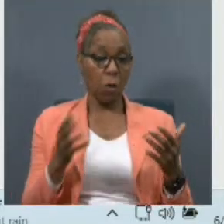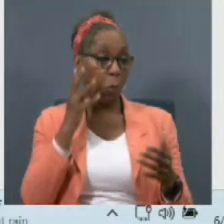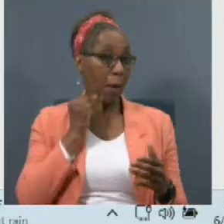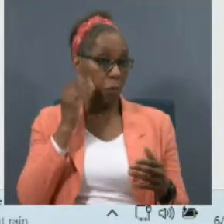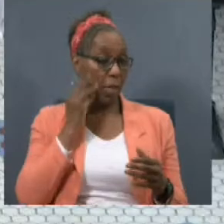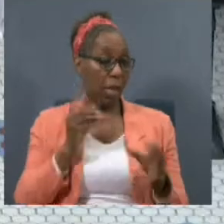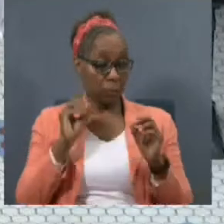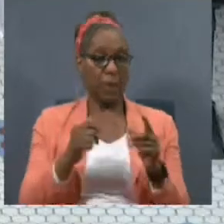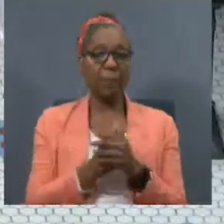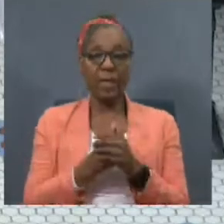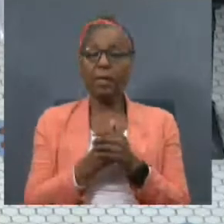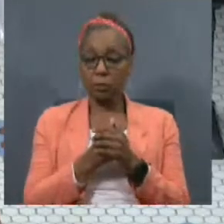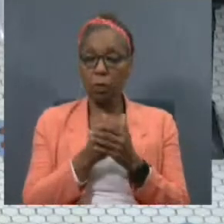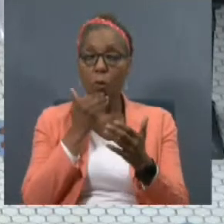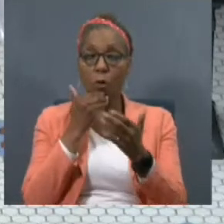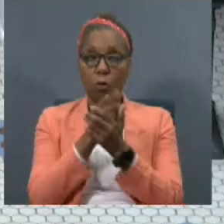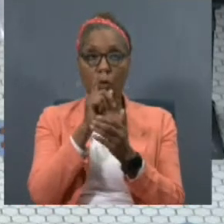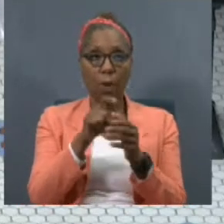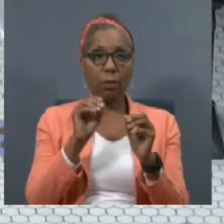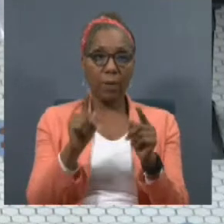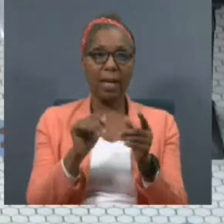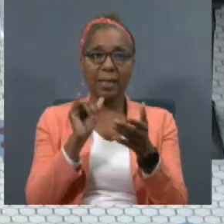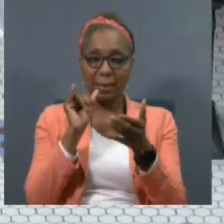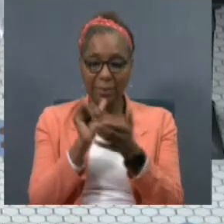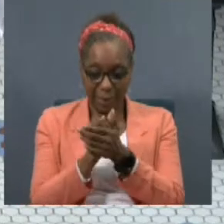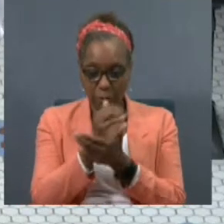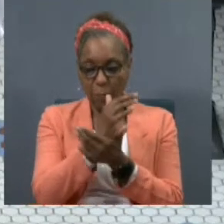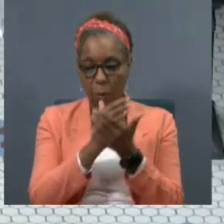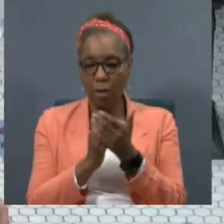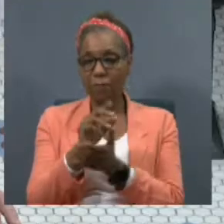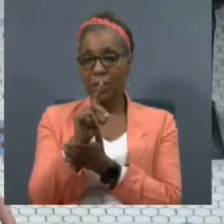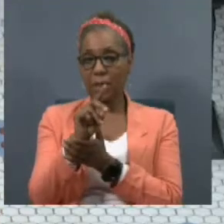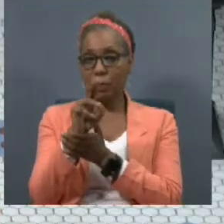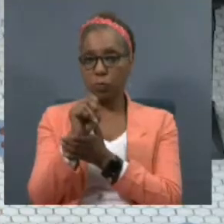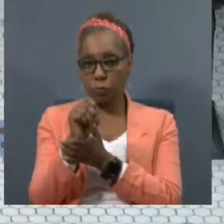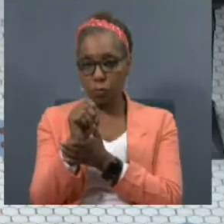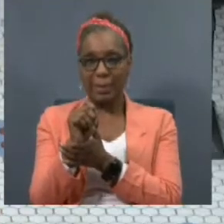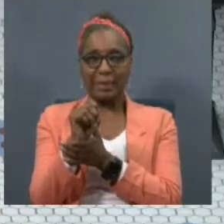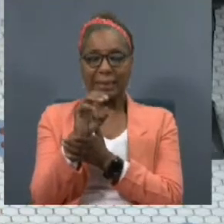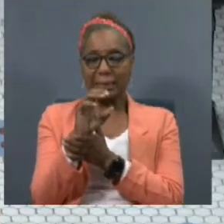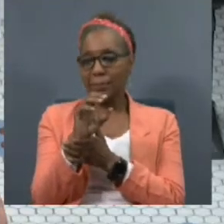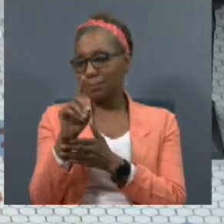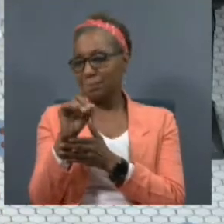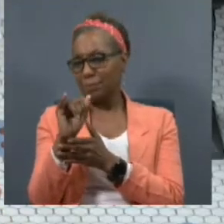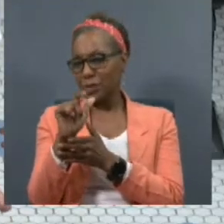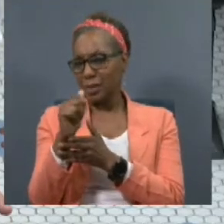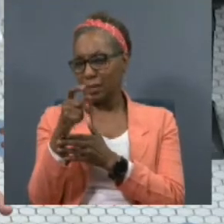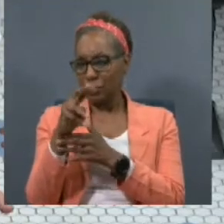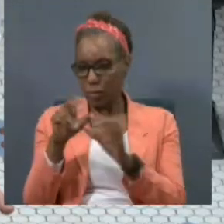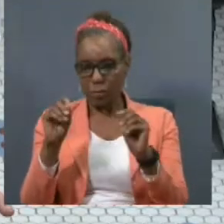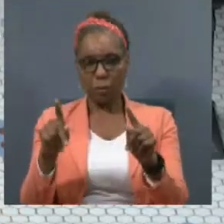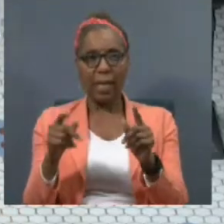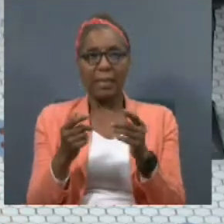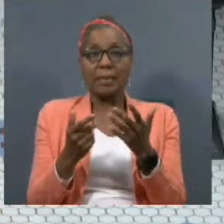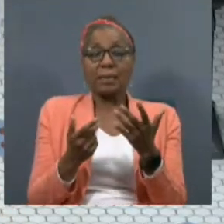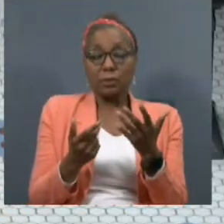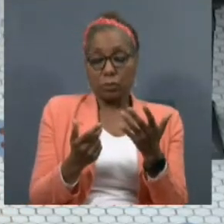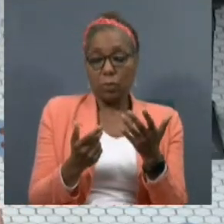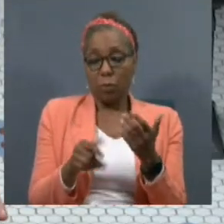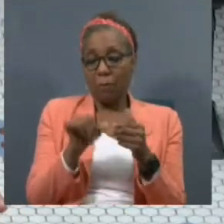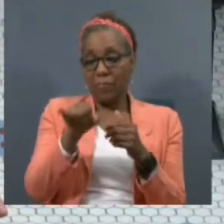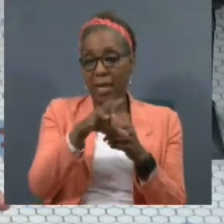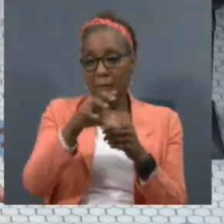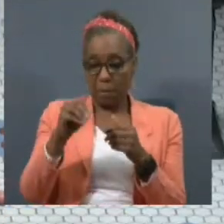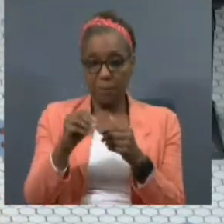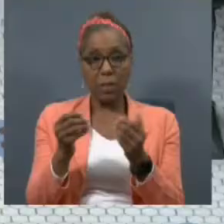very good question. That's part of the due diligence period that's to come. So I can tell you this is a company who wants to do everything right. They want to